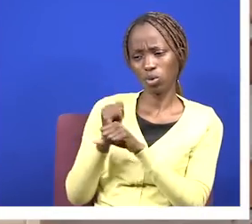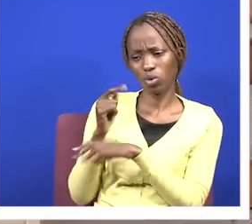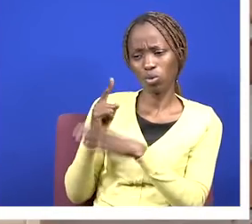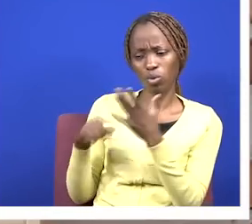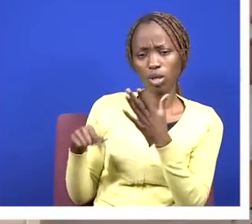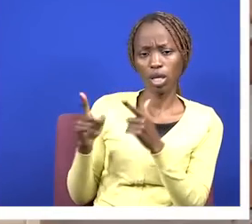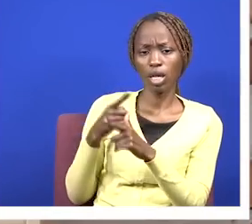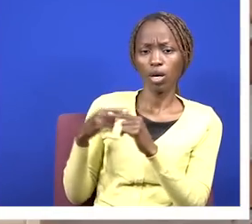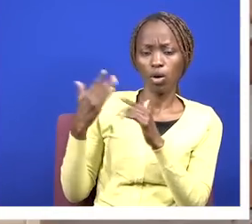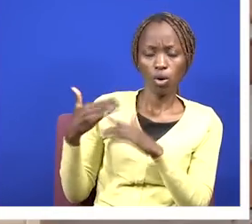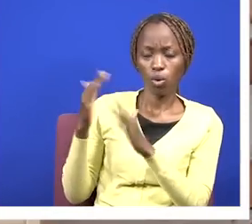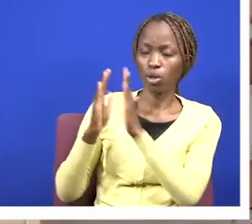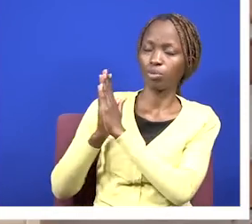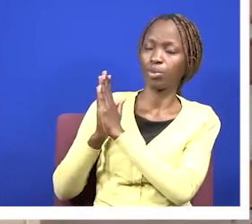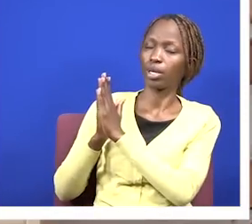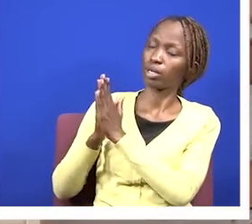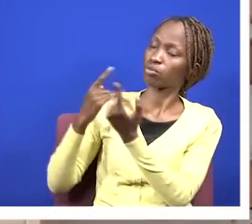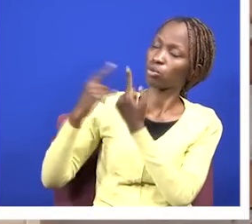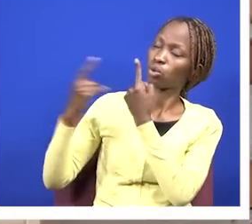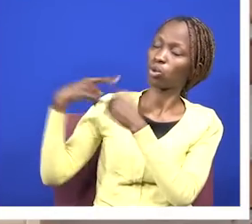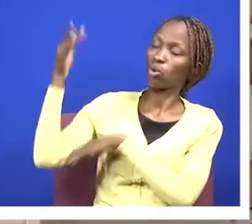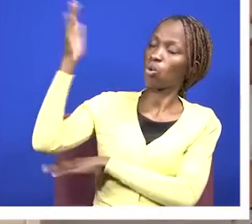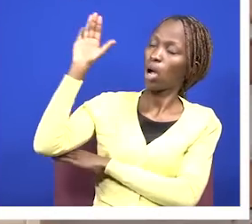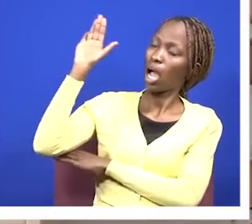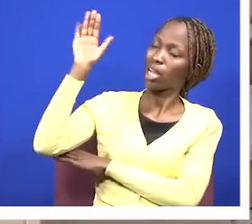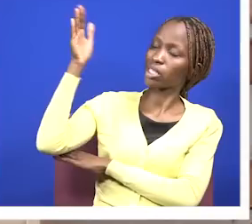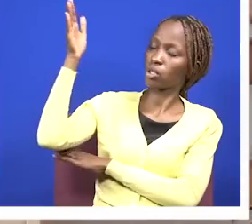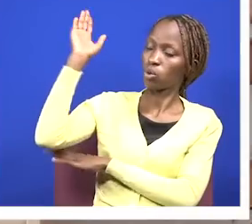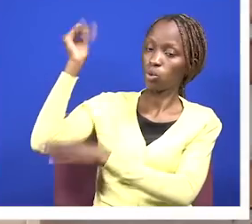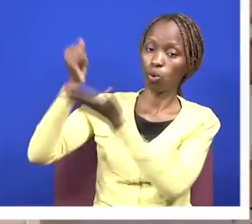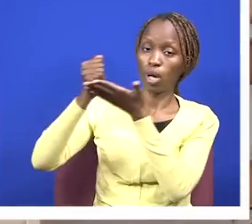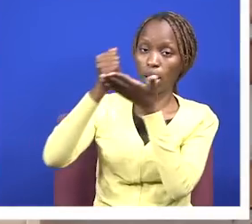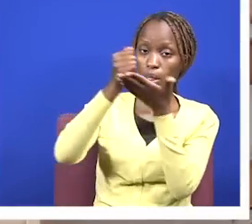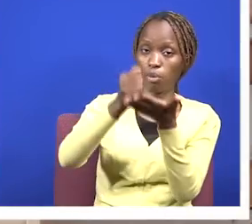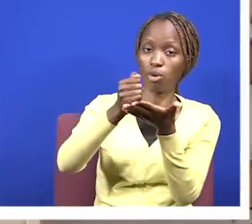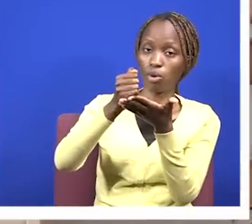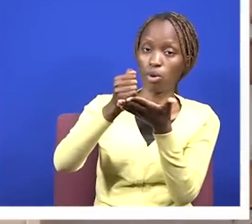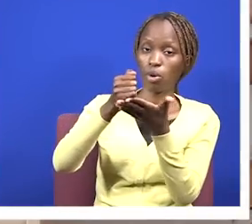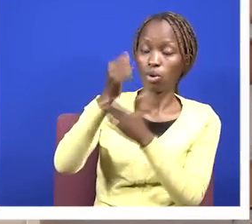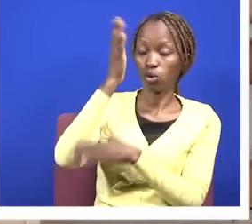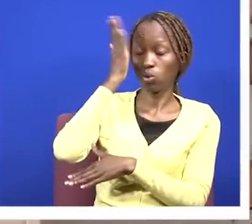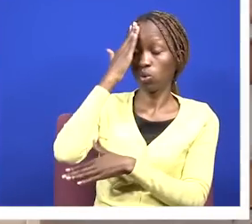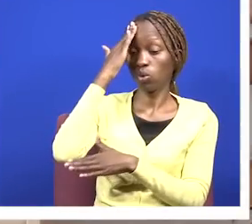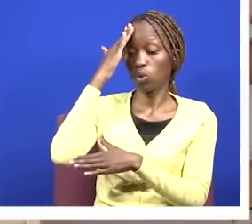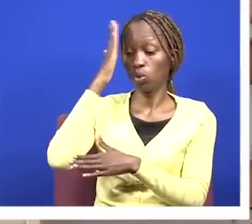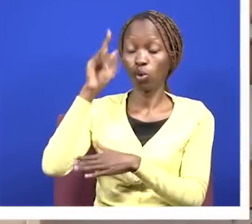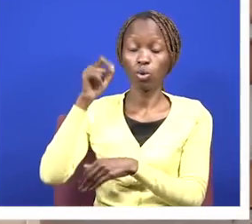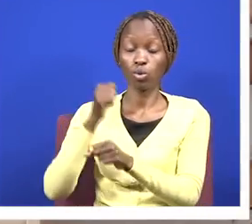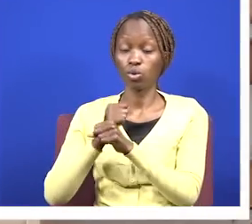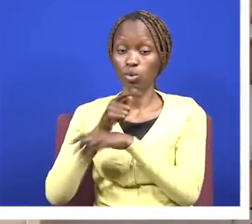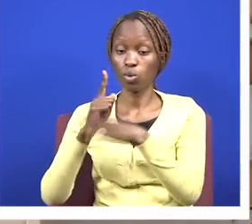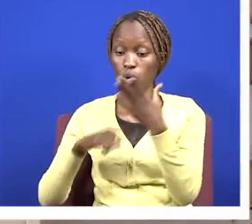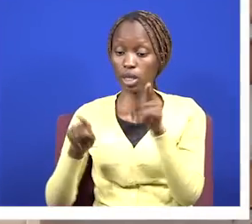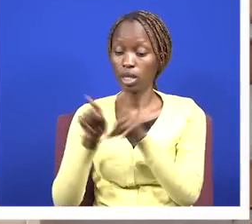can always pray. Pray and ask God to help you to know what to do and to live